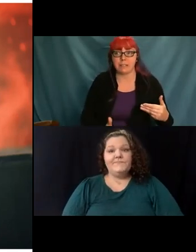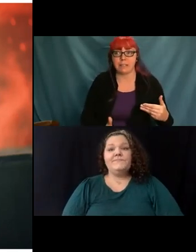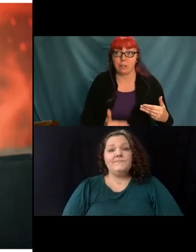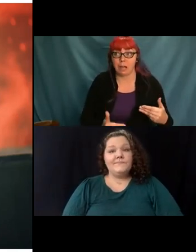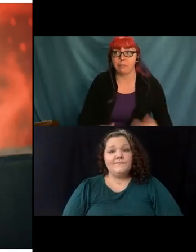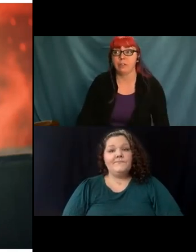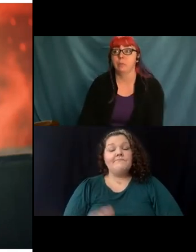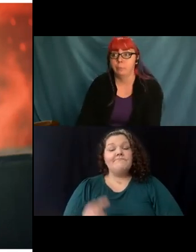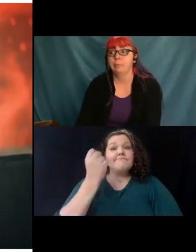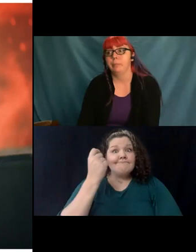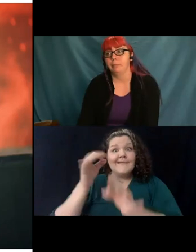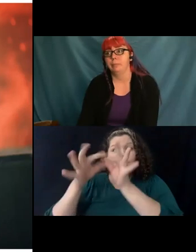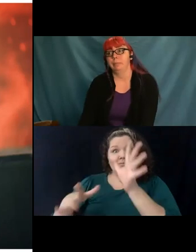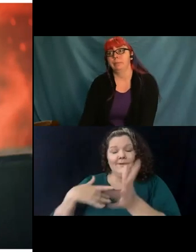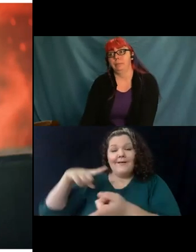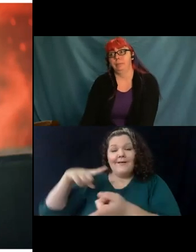fix it live.